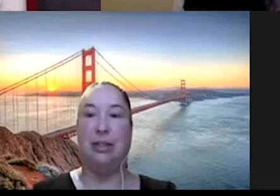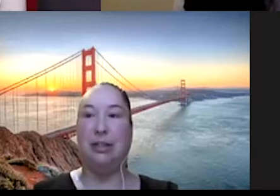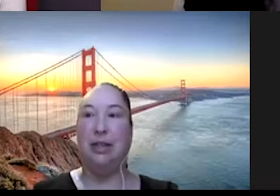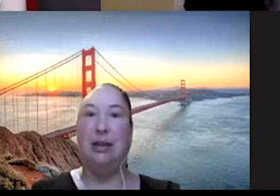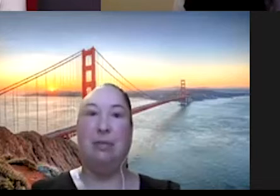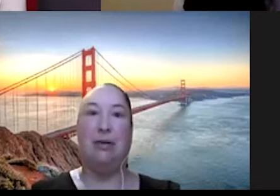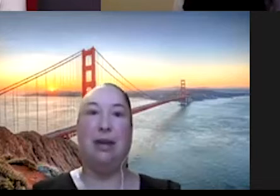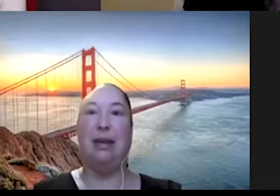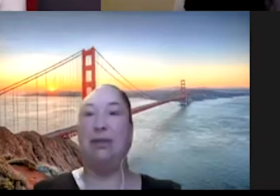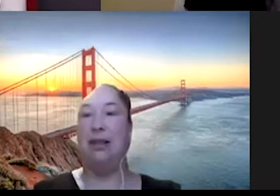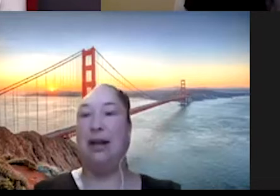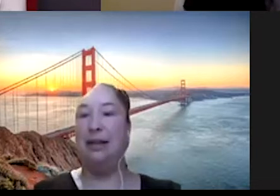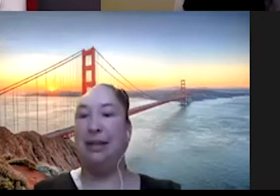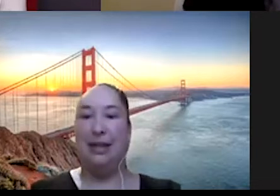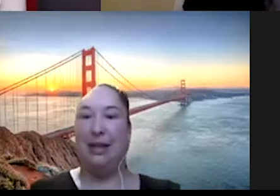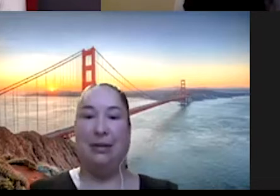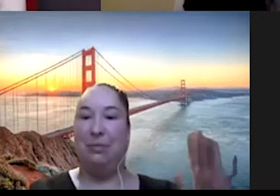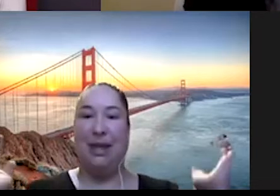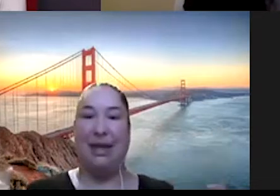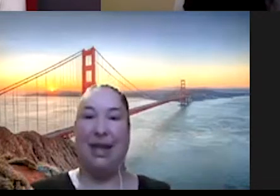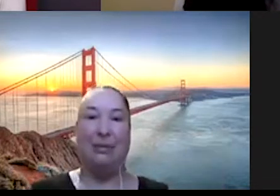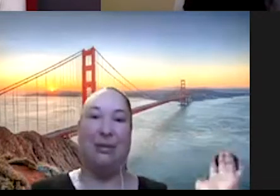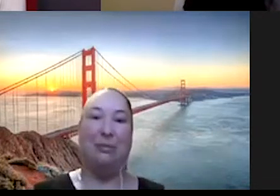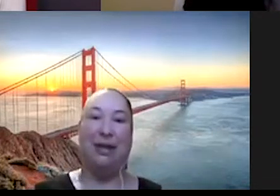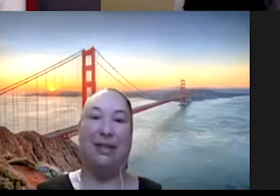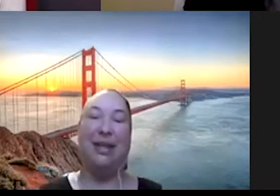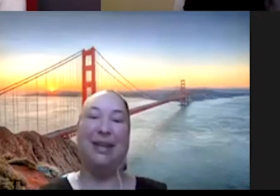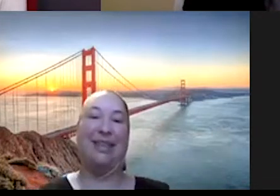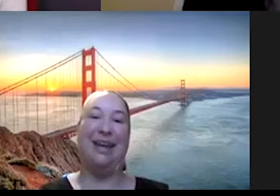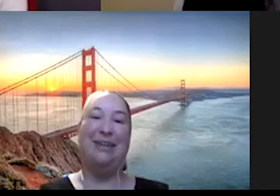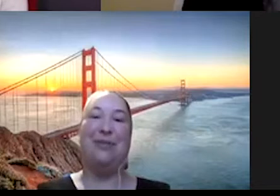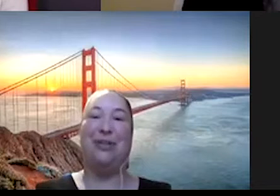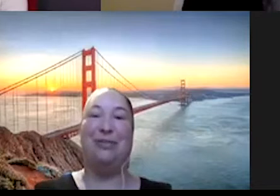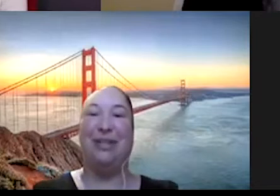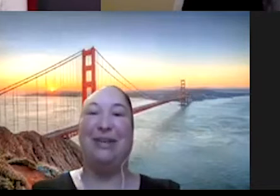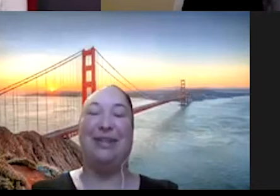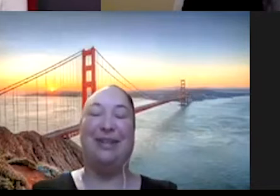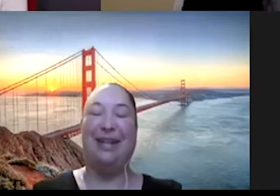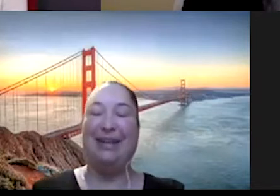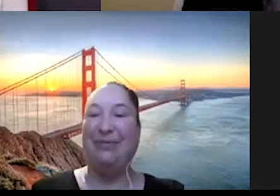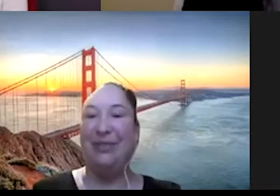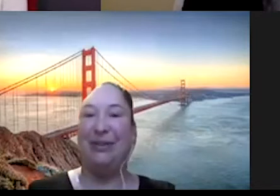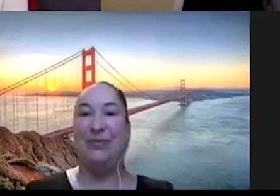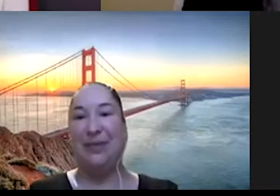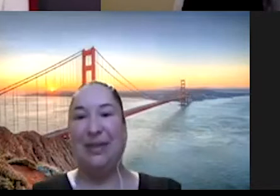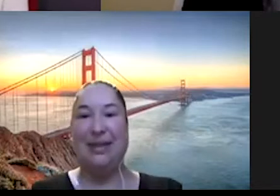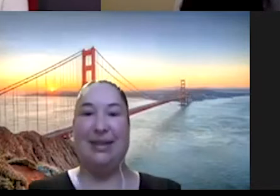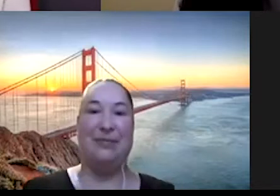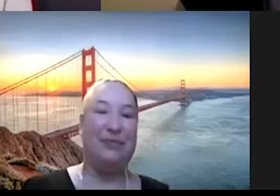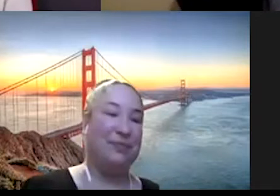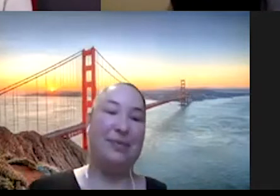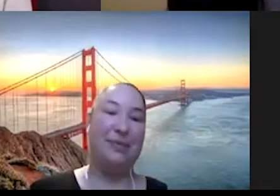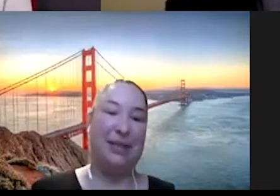to just be okay with not, you know, being the absolute best version of ourselves every day. So